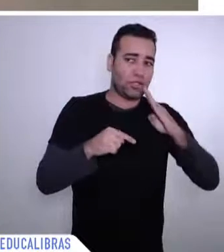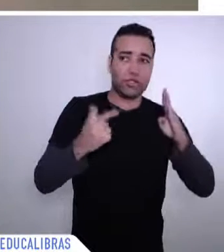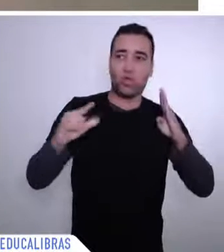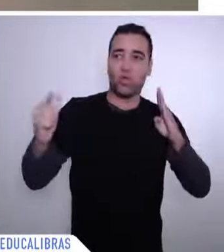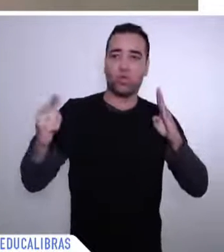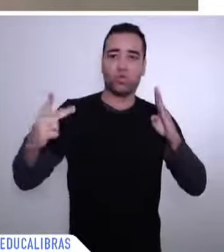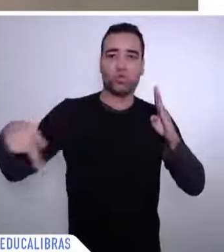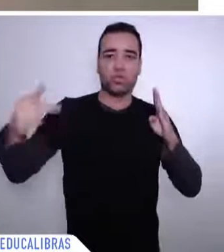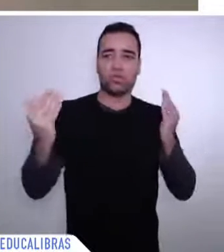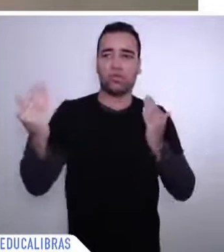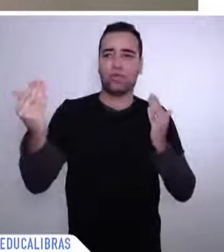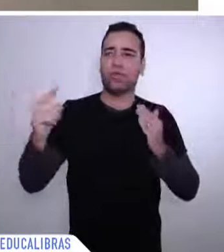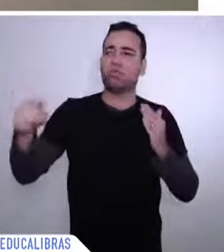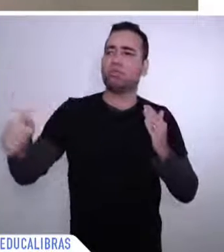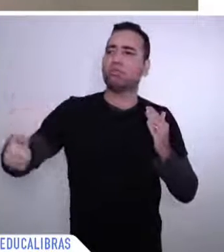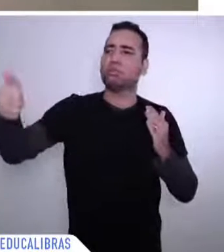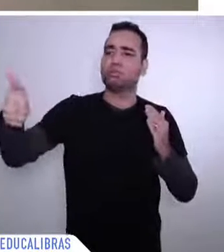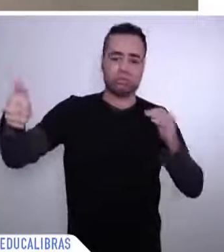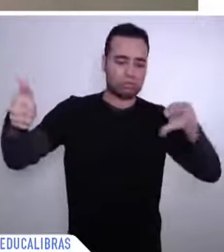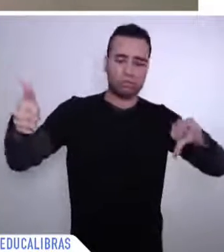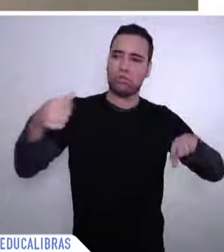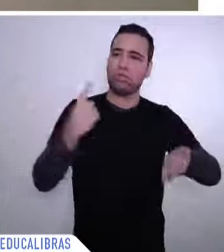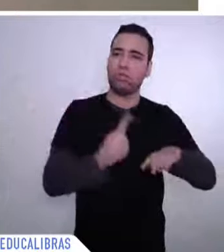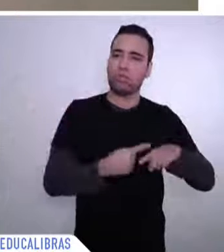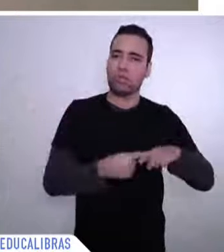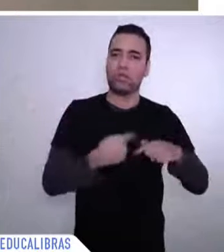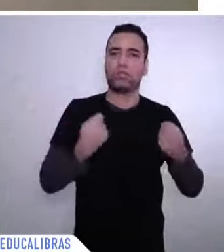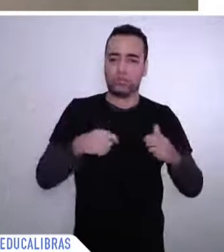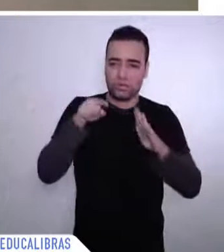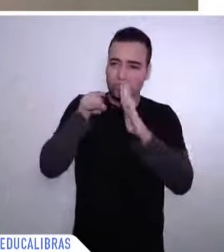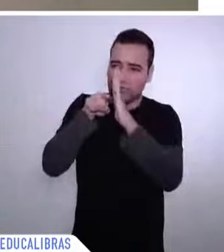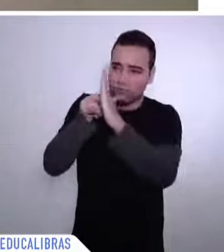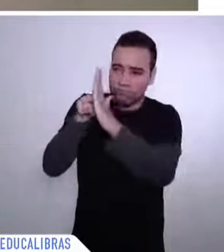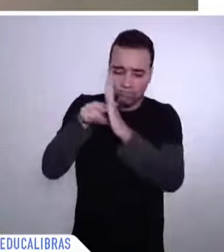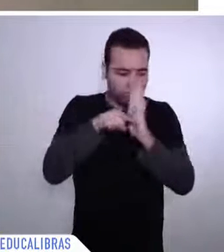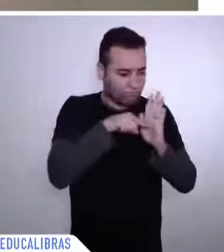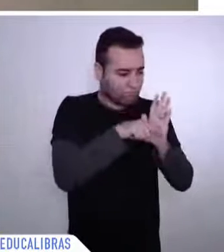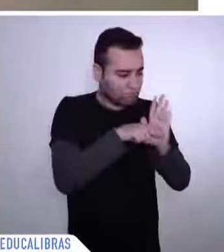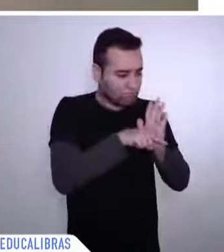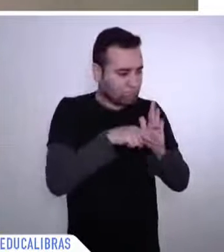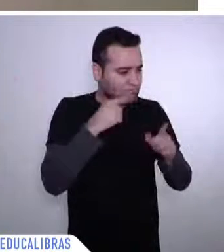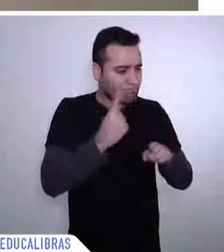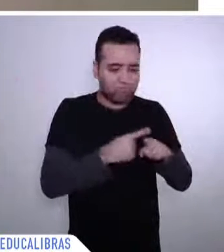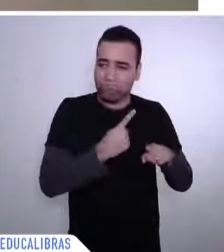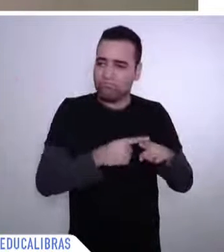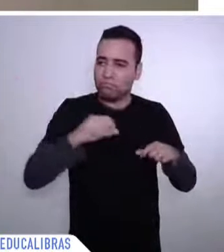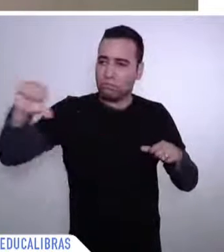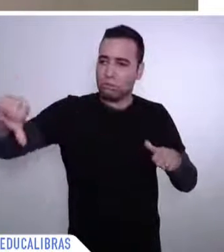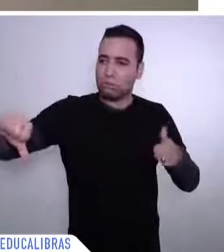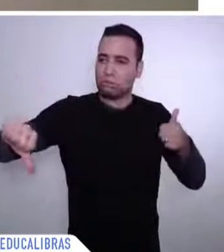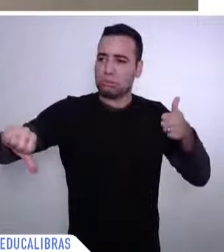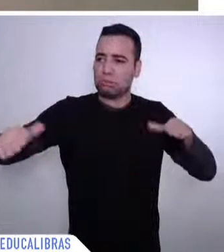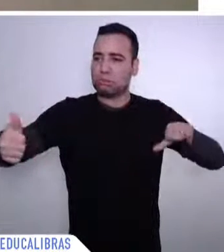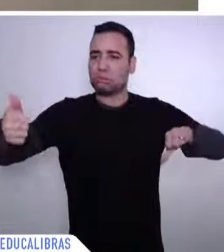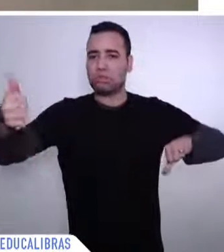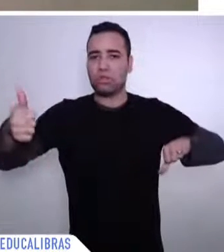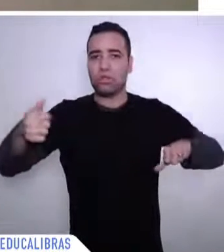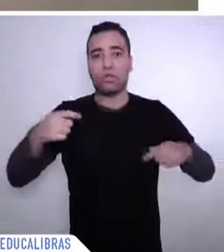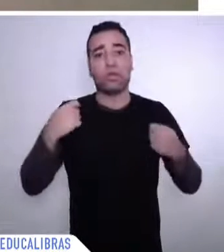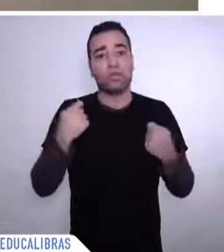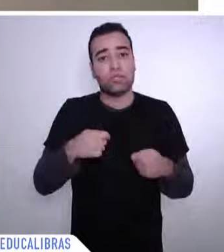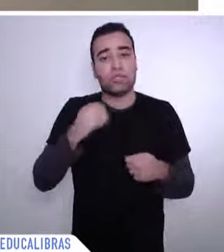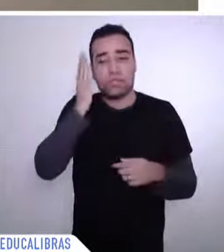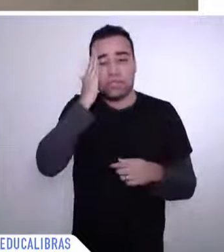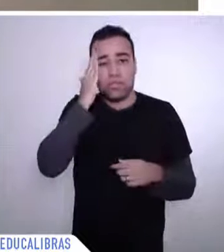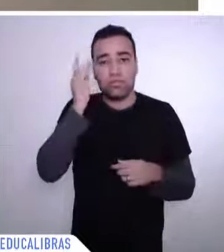secondary, primary, or even pre-primary. We heard Joana talk about daycare. Daycare is not just important for